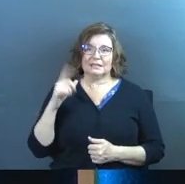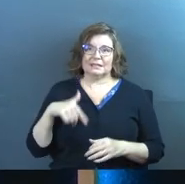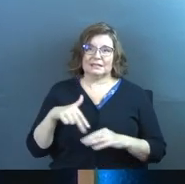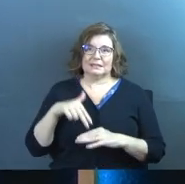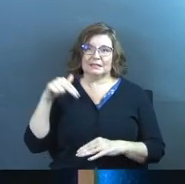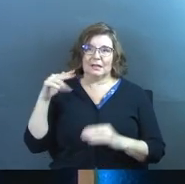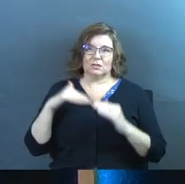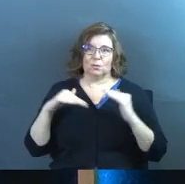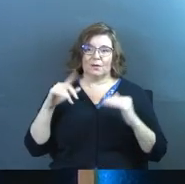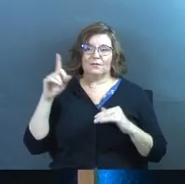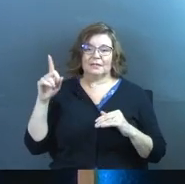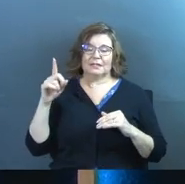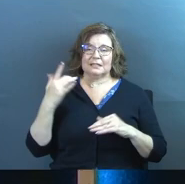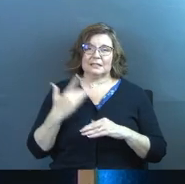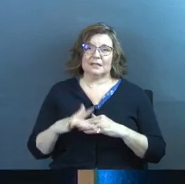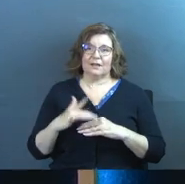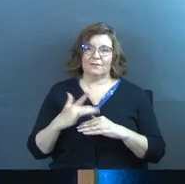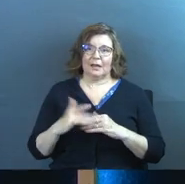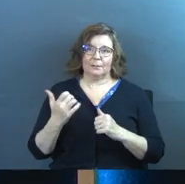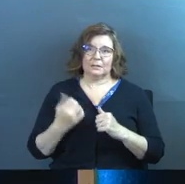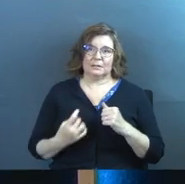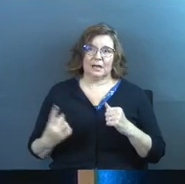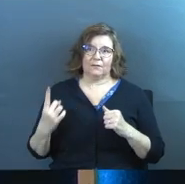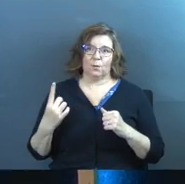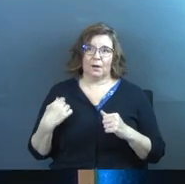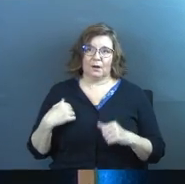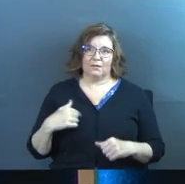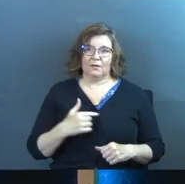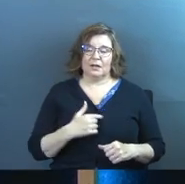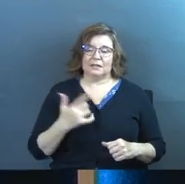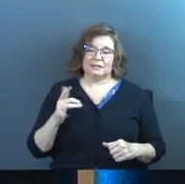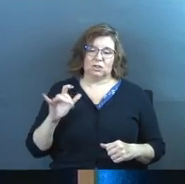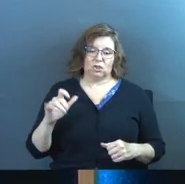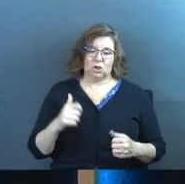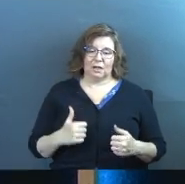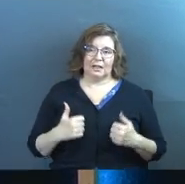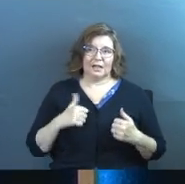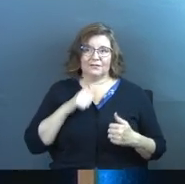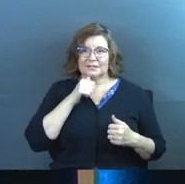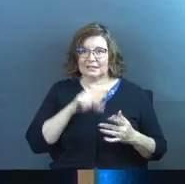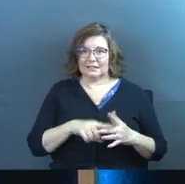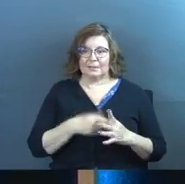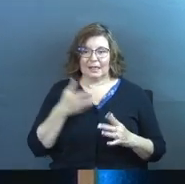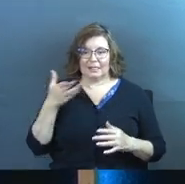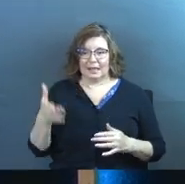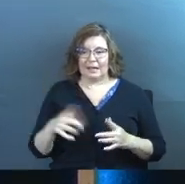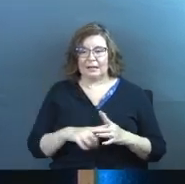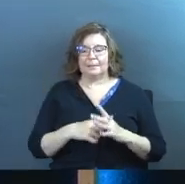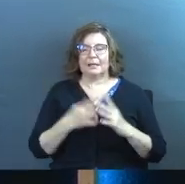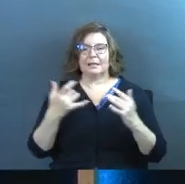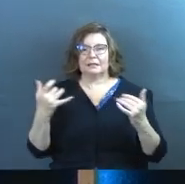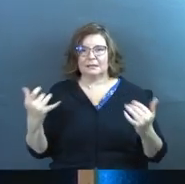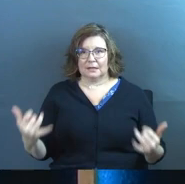ascended to heaven and he is available to every single one of us. Eternal life does not begin then, it